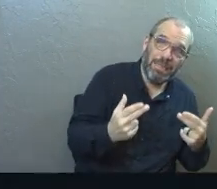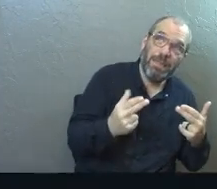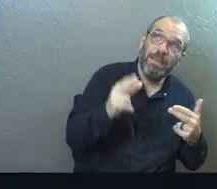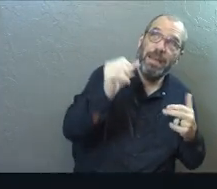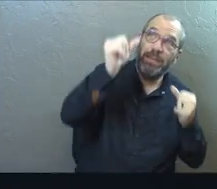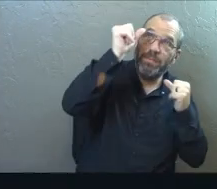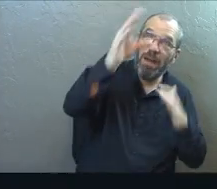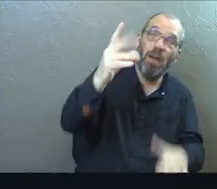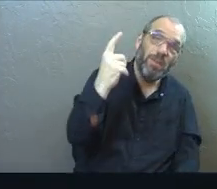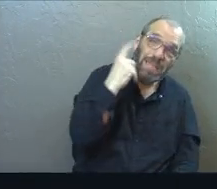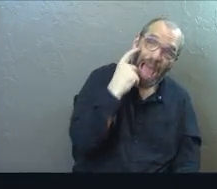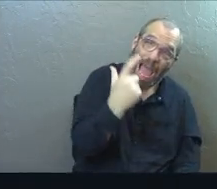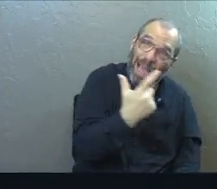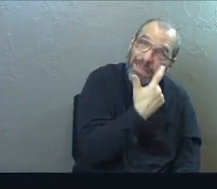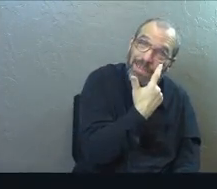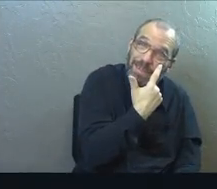Father.